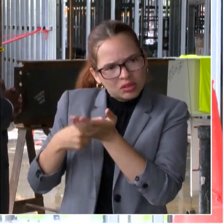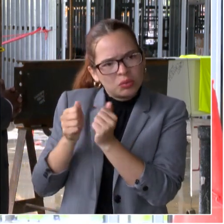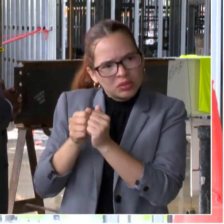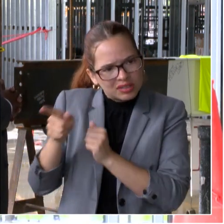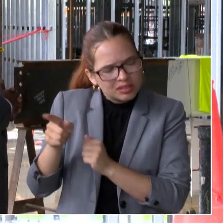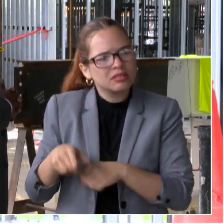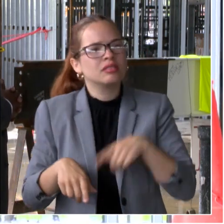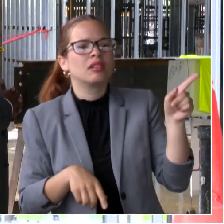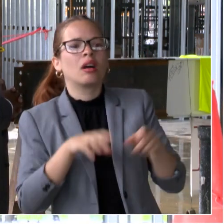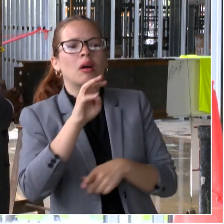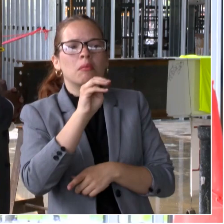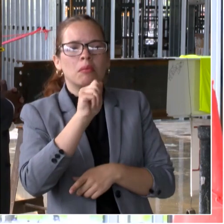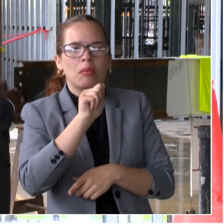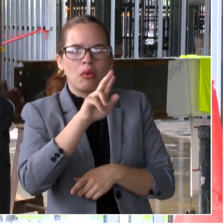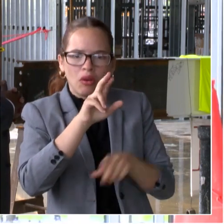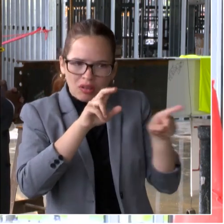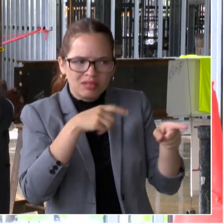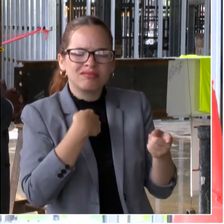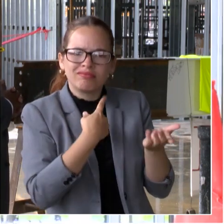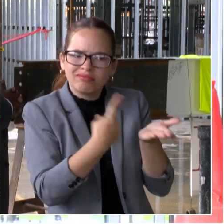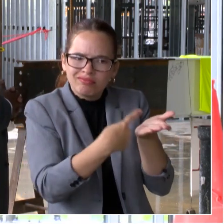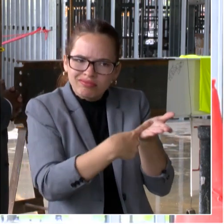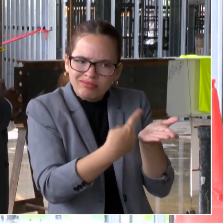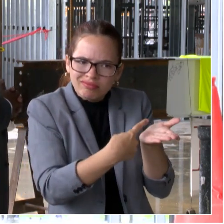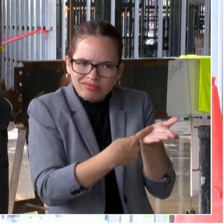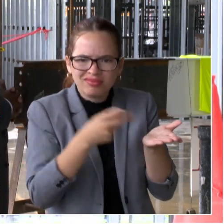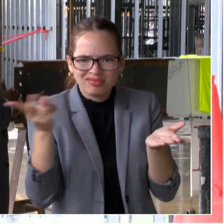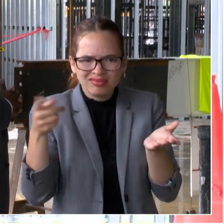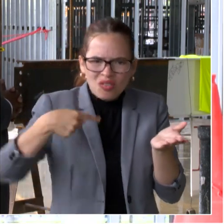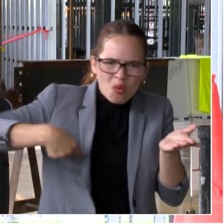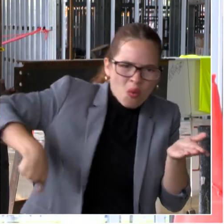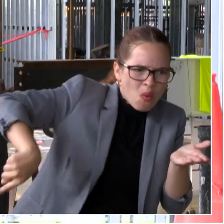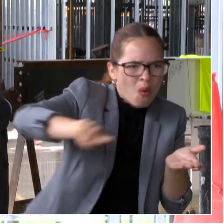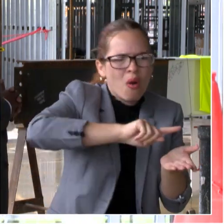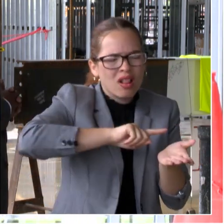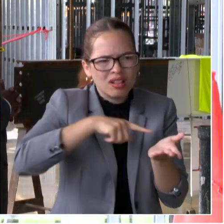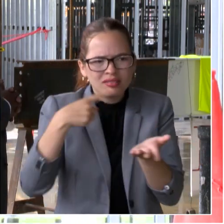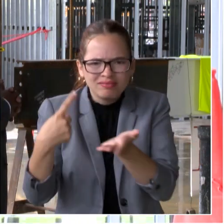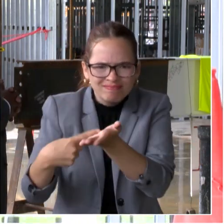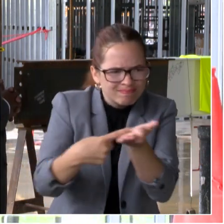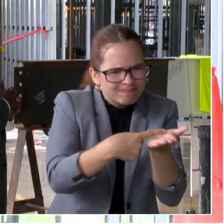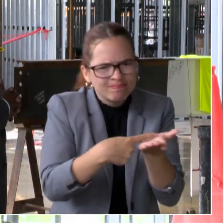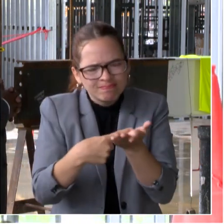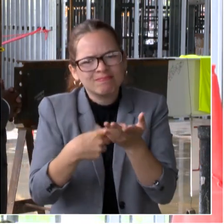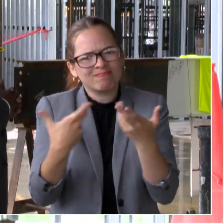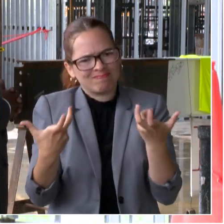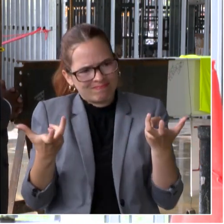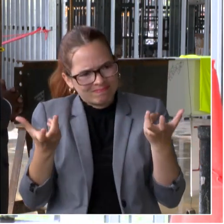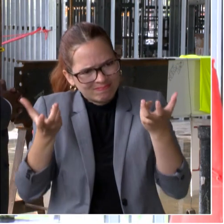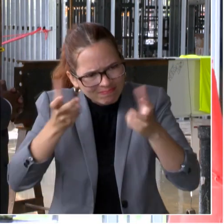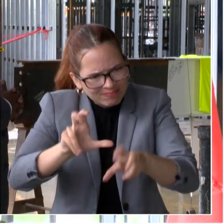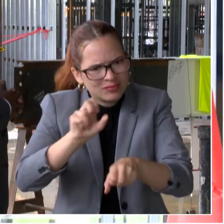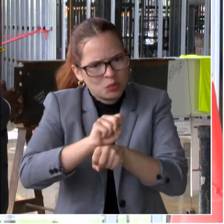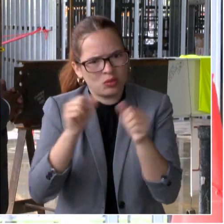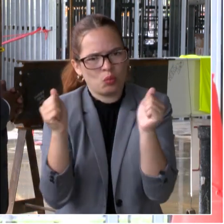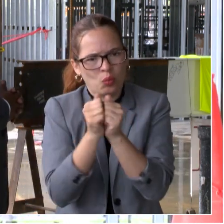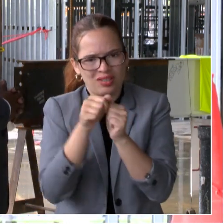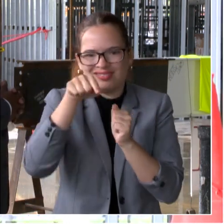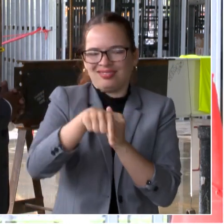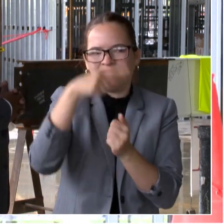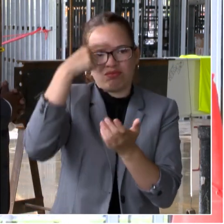step closer. I had the opportunity to speak to Turn, who's been in this field for 13 years, who's a Ward 8 resident. I spoke to Omar